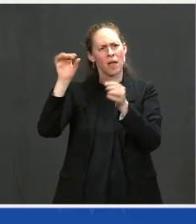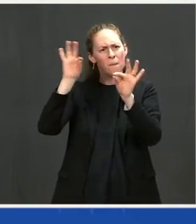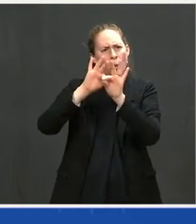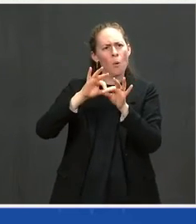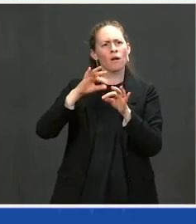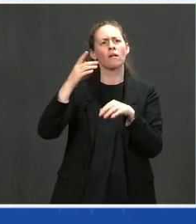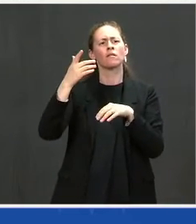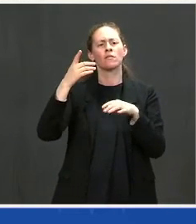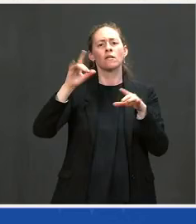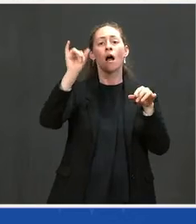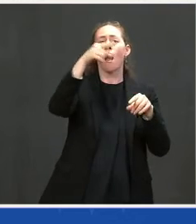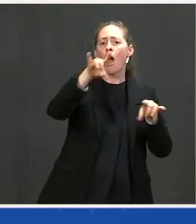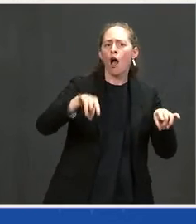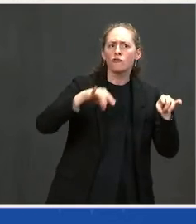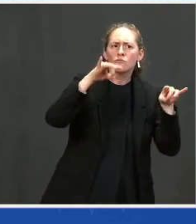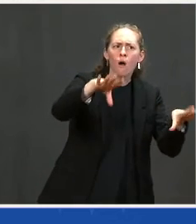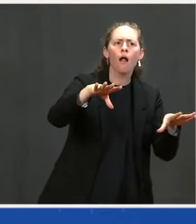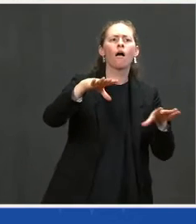the so-called Quad.